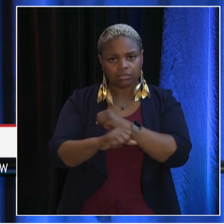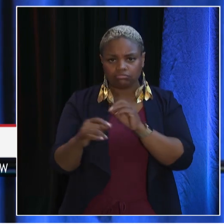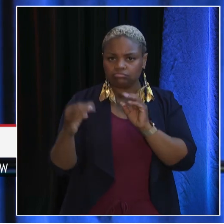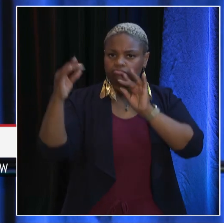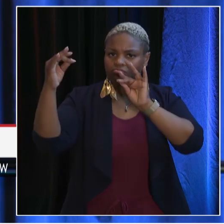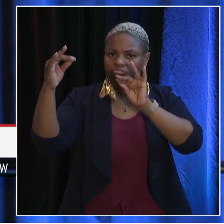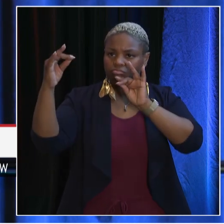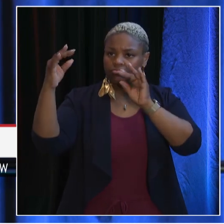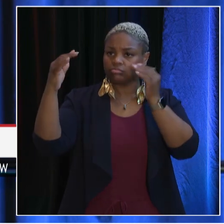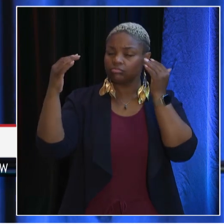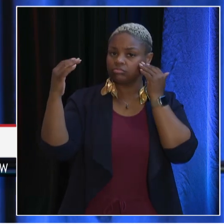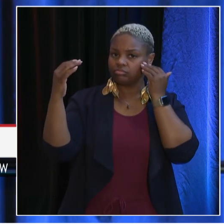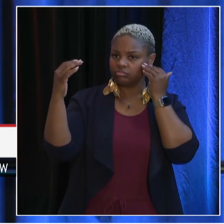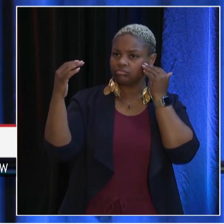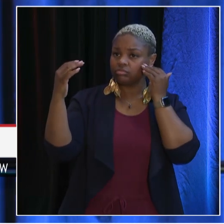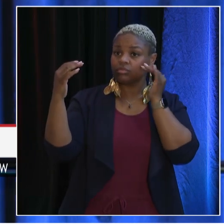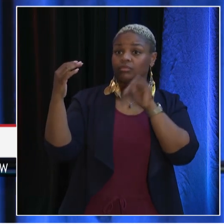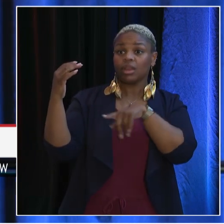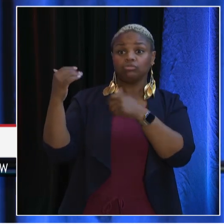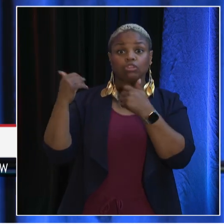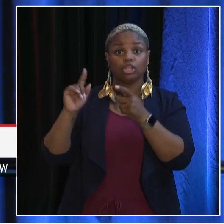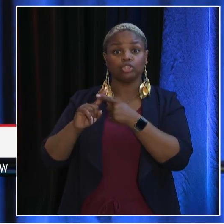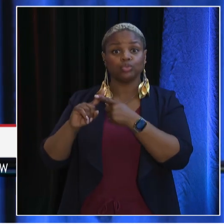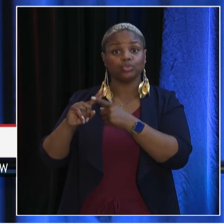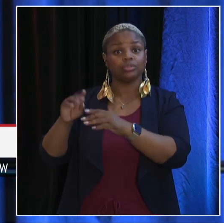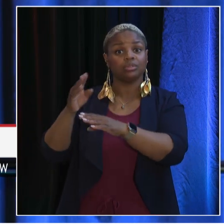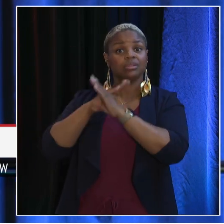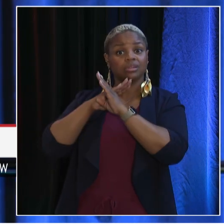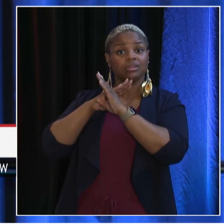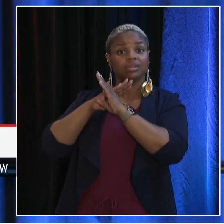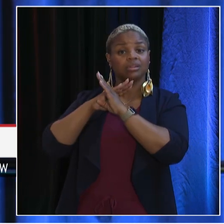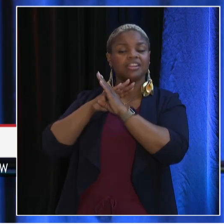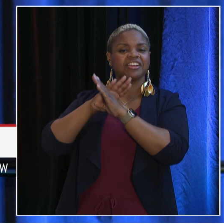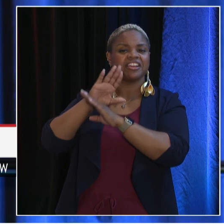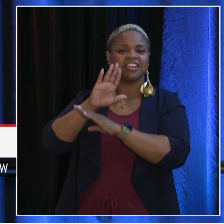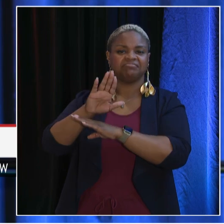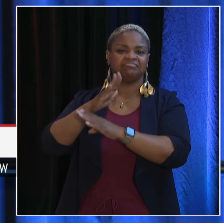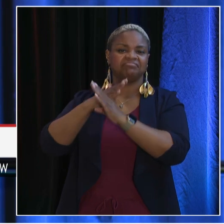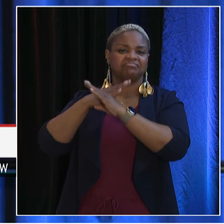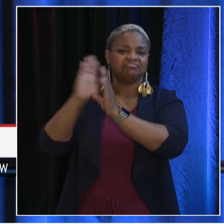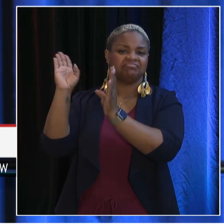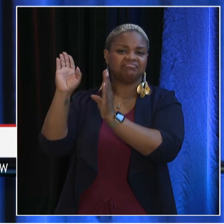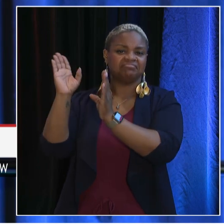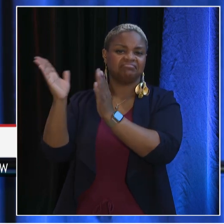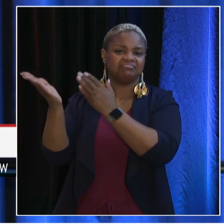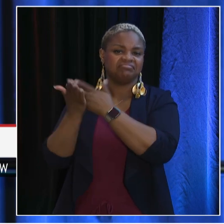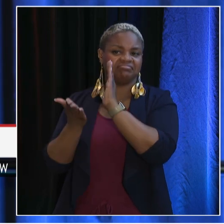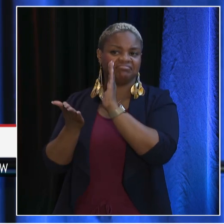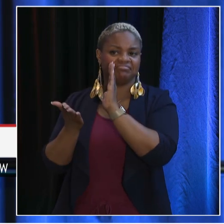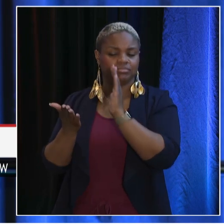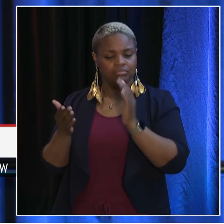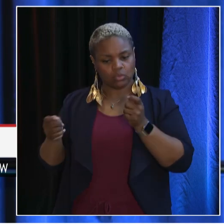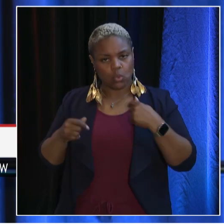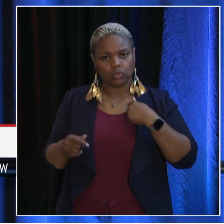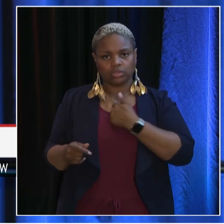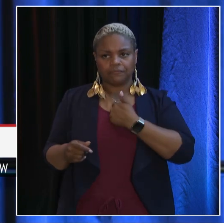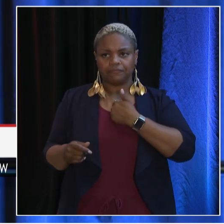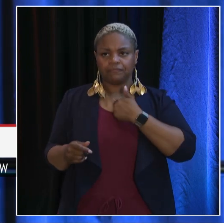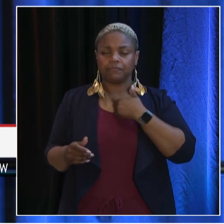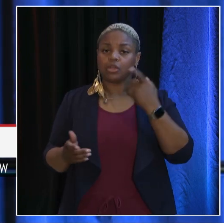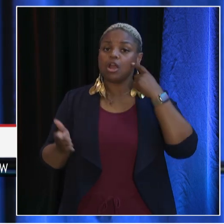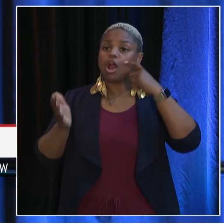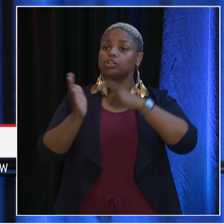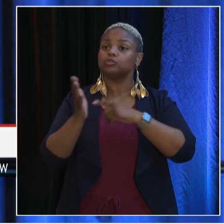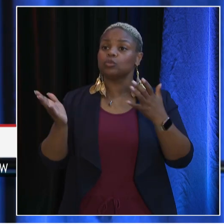any interference in how we do our business. I want to acknowledge our statehood Senator Paul Strauss.